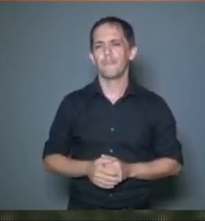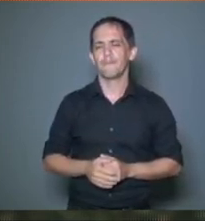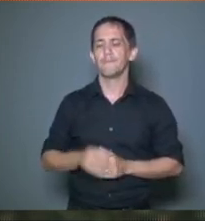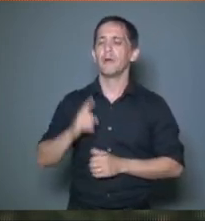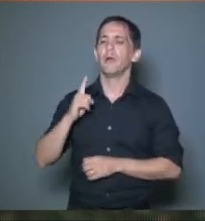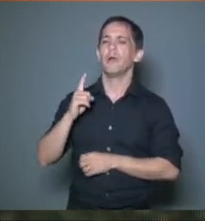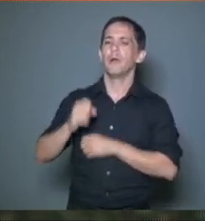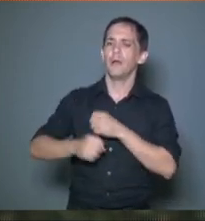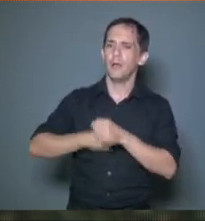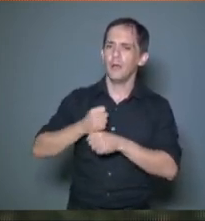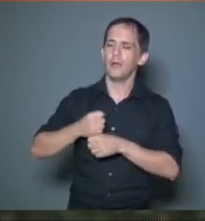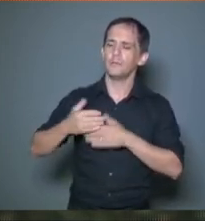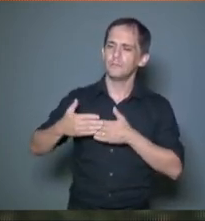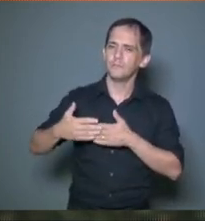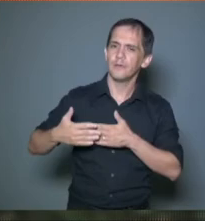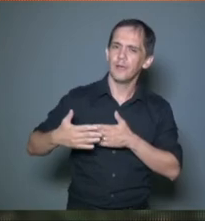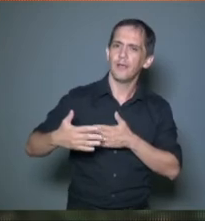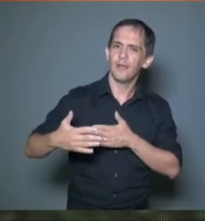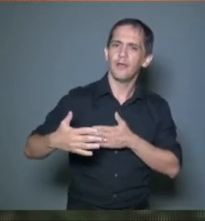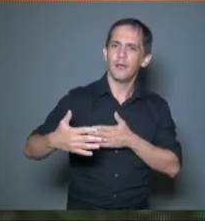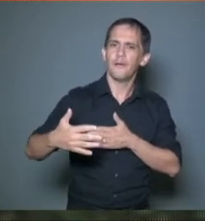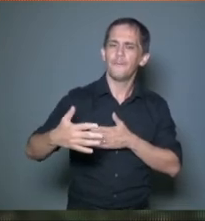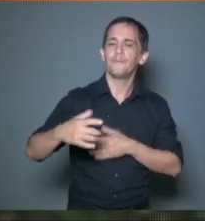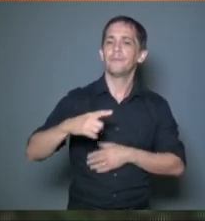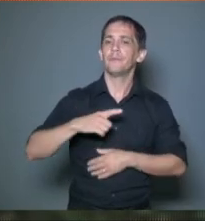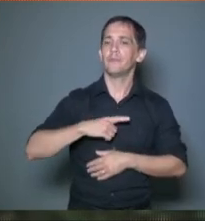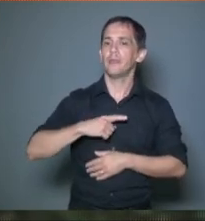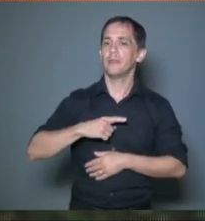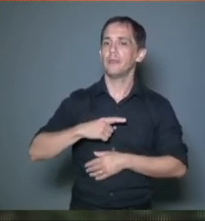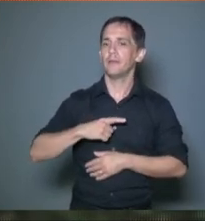The remainder over the year,